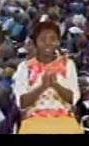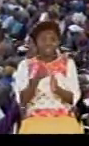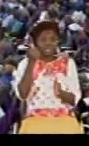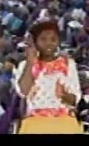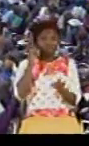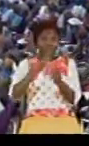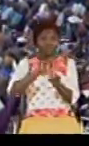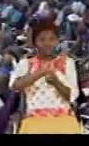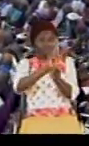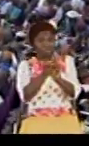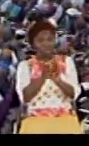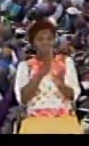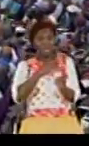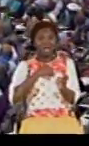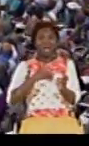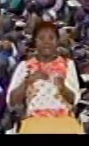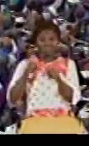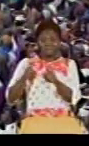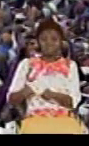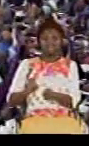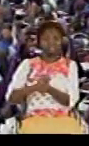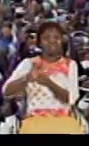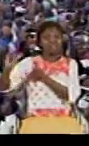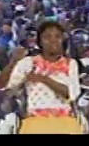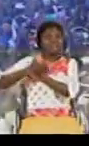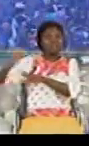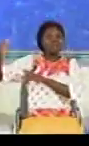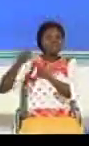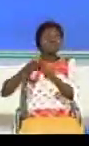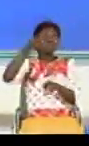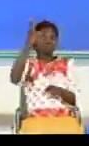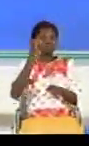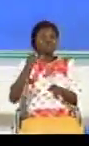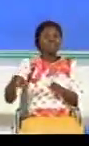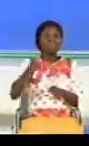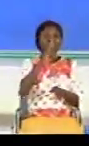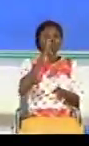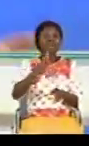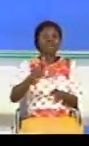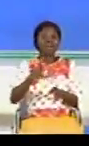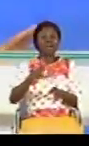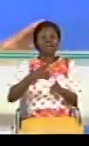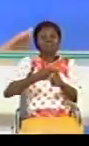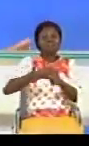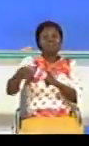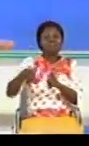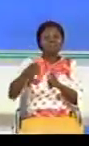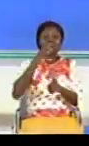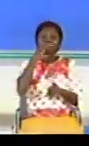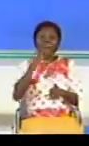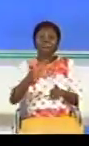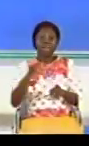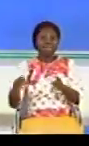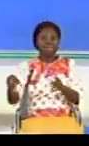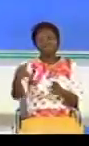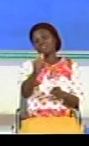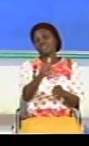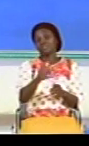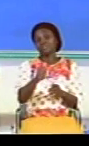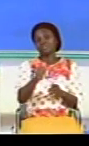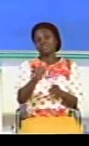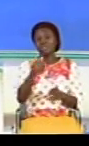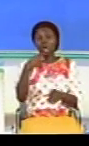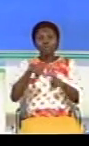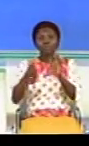God, they are hurting themselves. But the people that repent, the people that turn away from